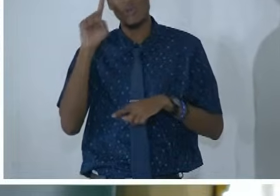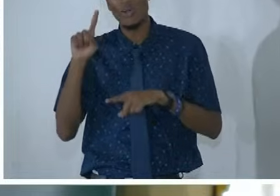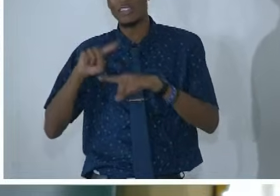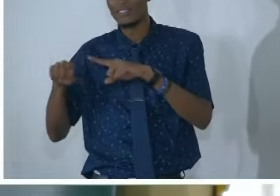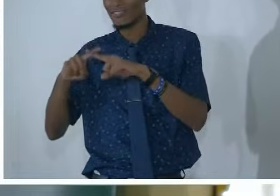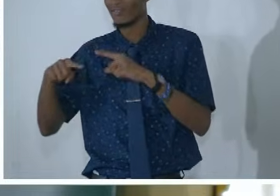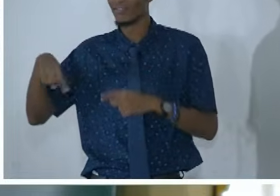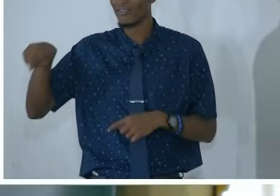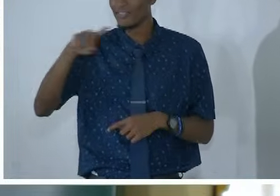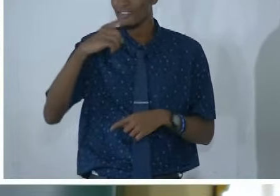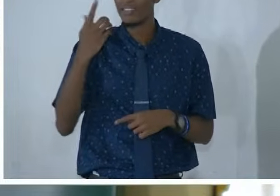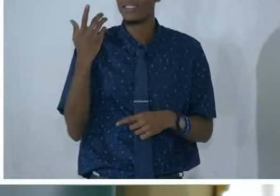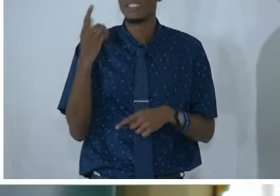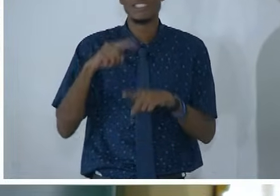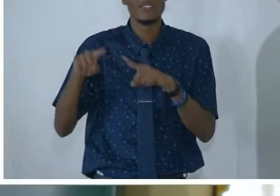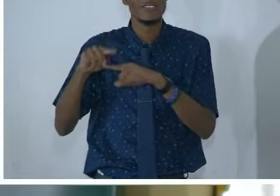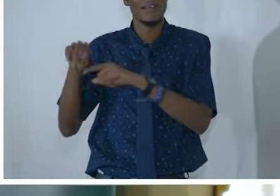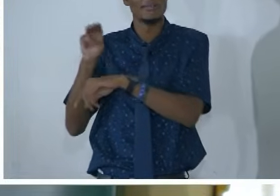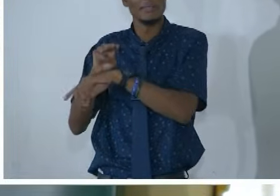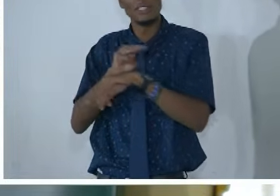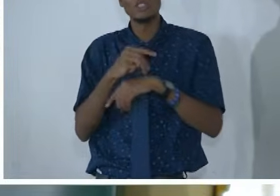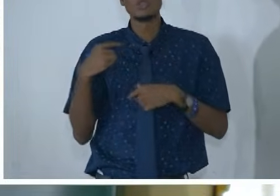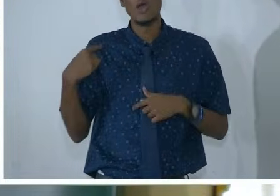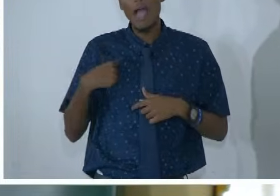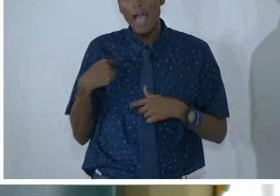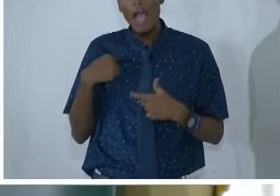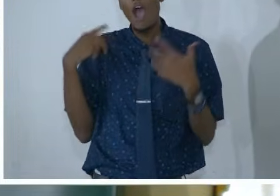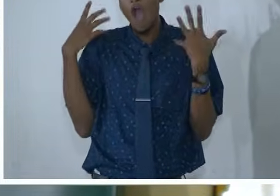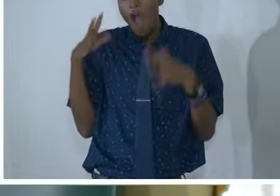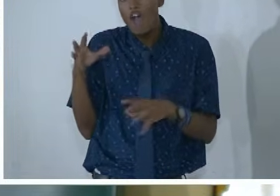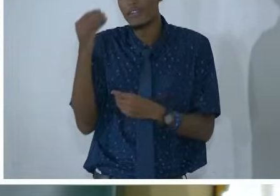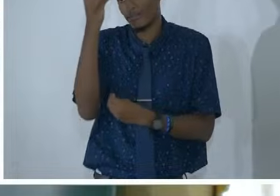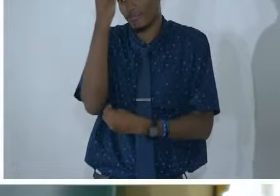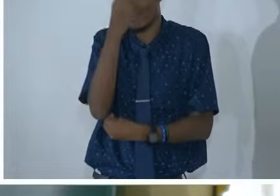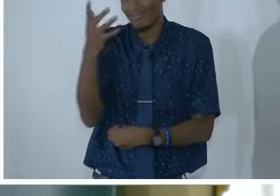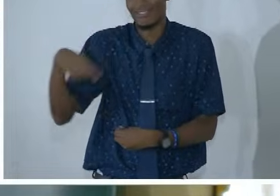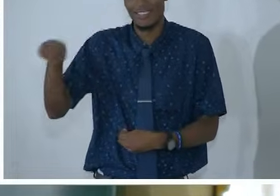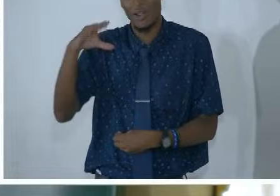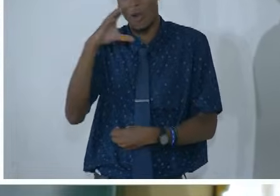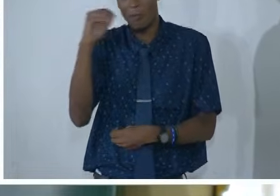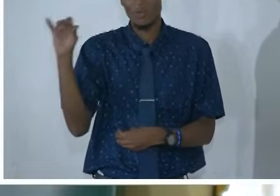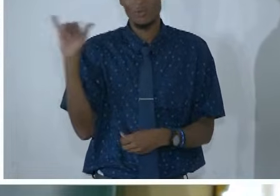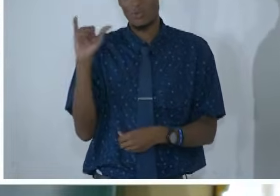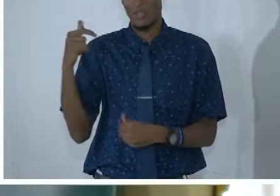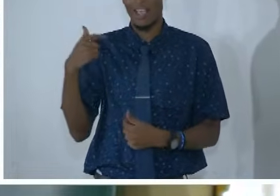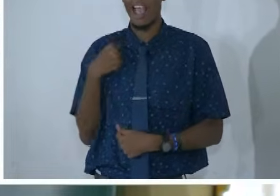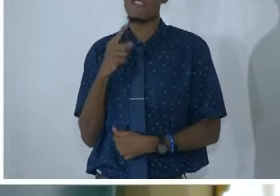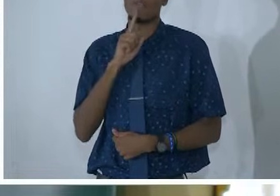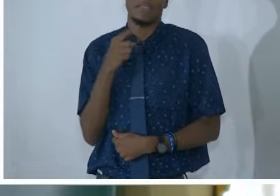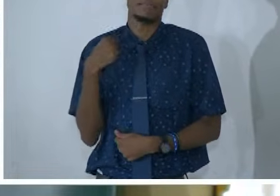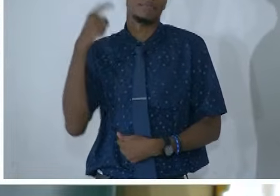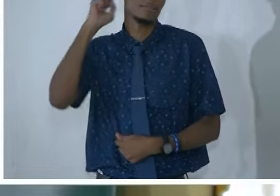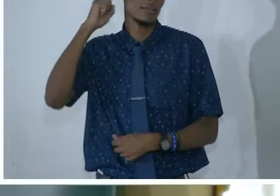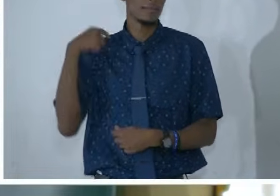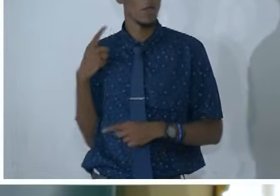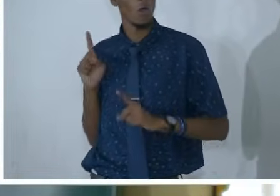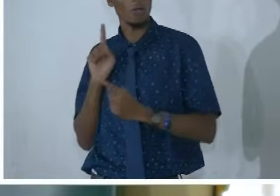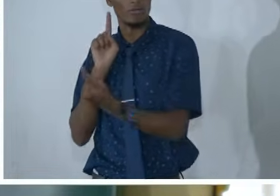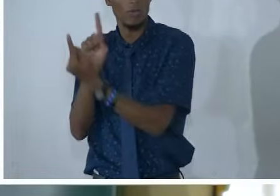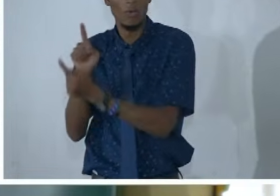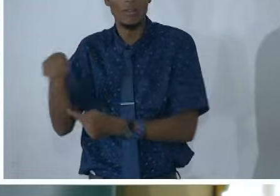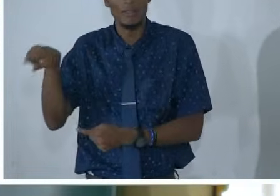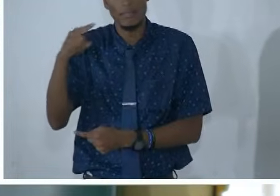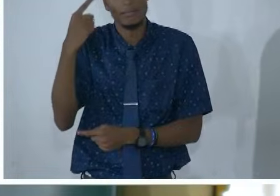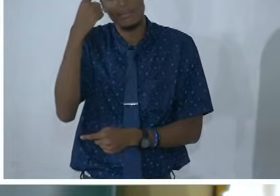ministers. So what I have said to the companies, and literally the Commissioner of Mines wrote to them to draw a line in the sand, to